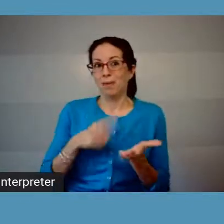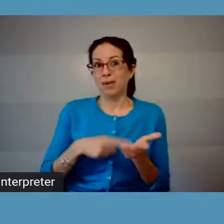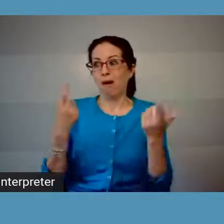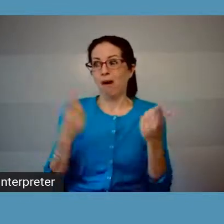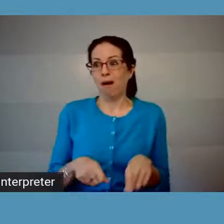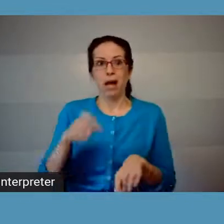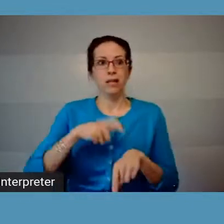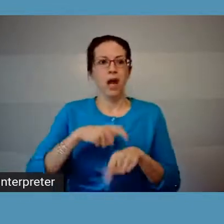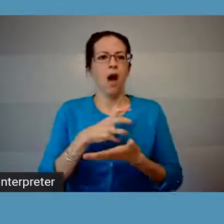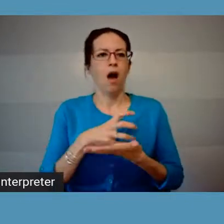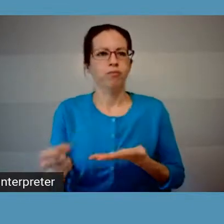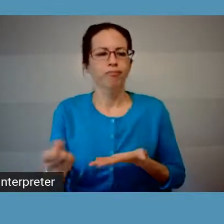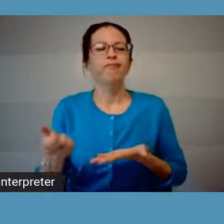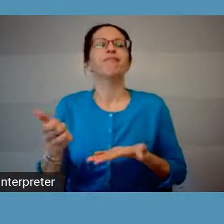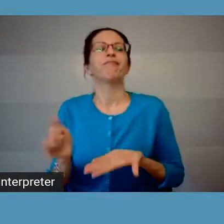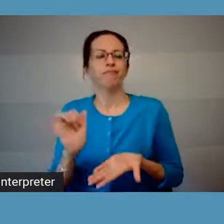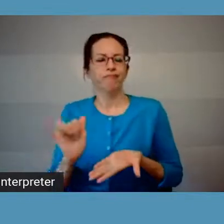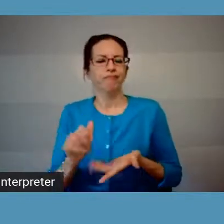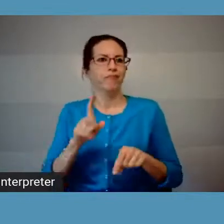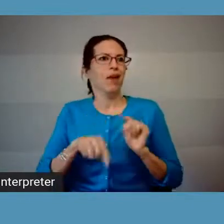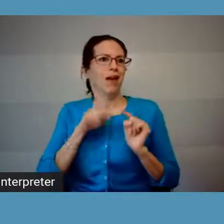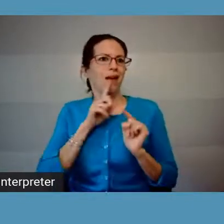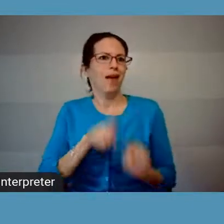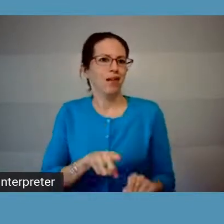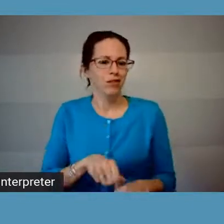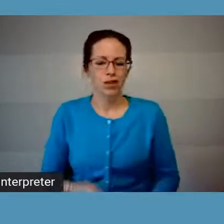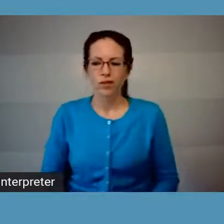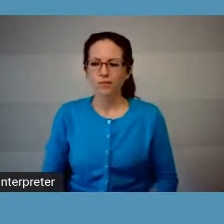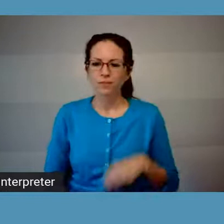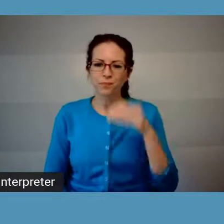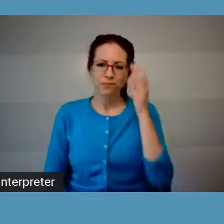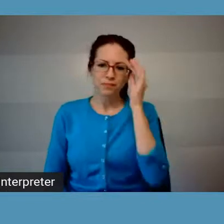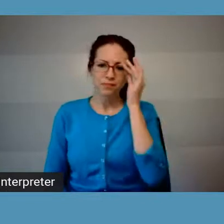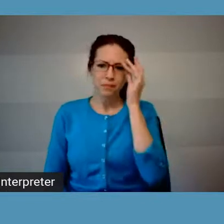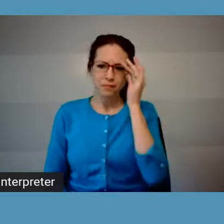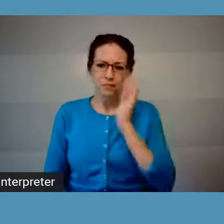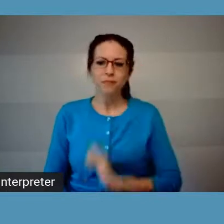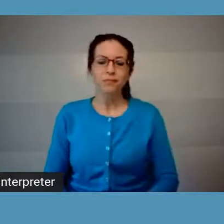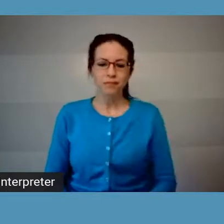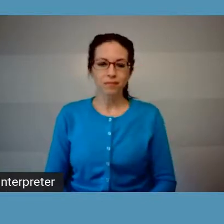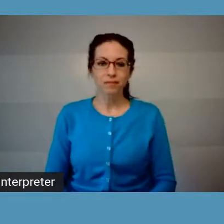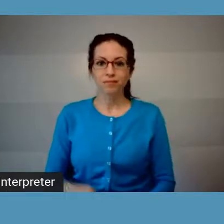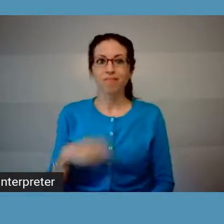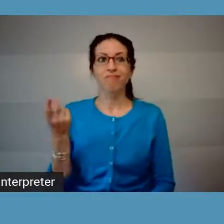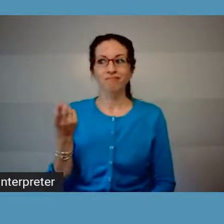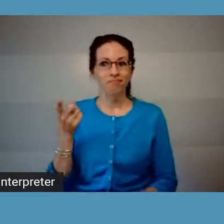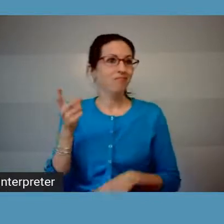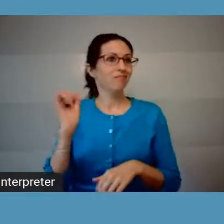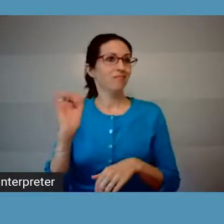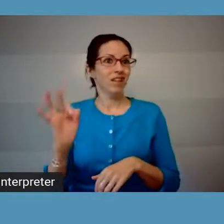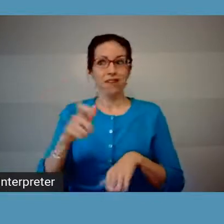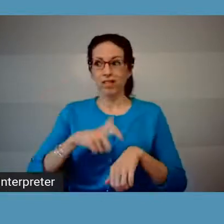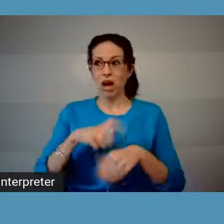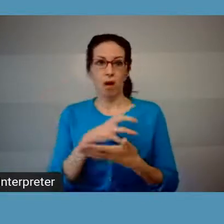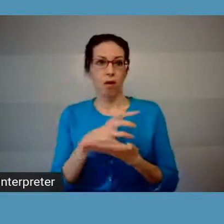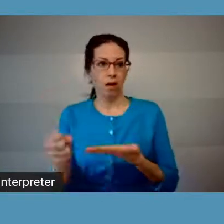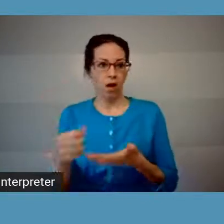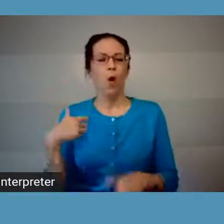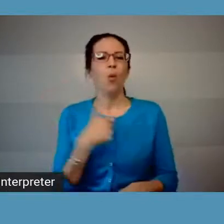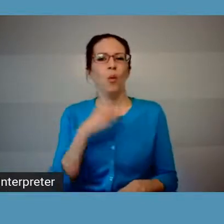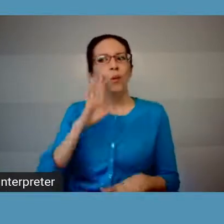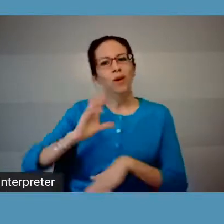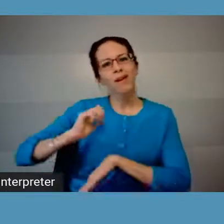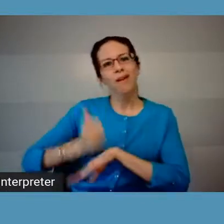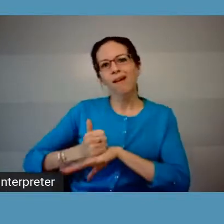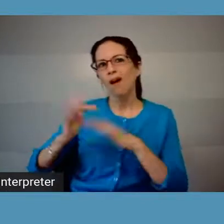all of those questions, as others may arise when reflecting on the program. Because of this, we have set up an online community forum for